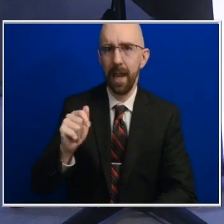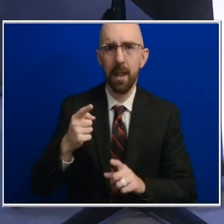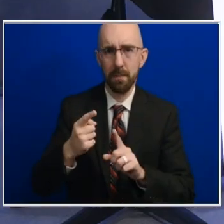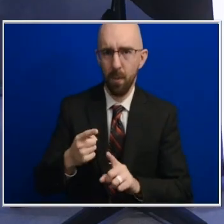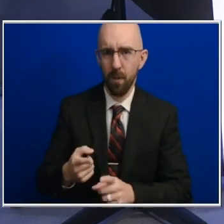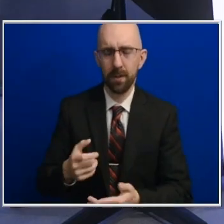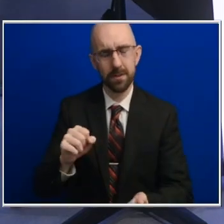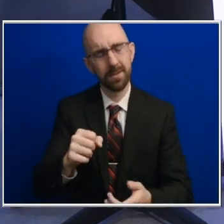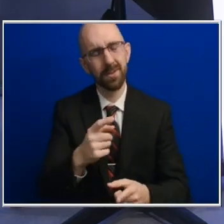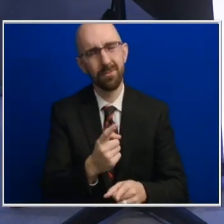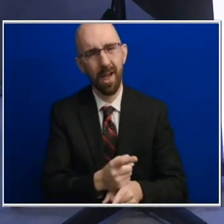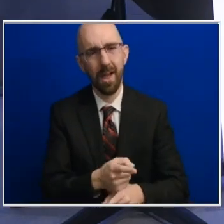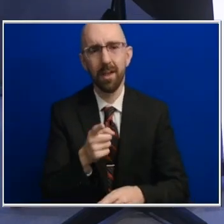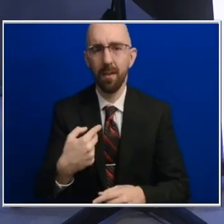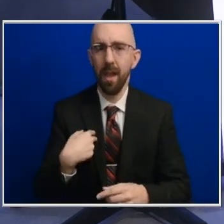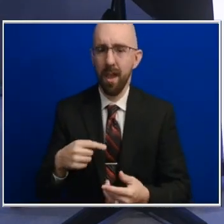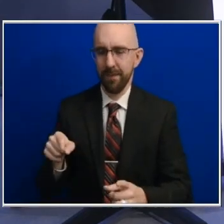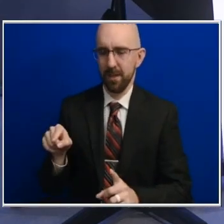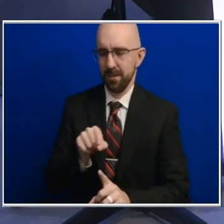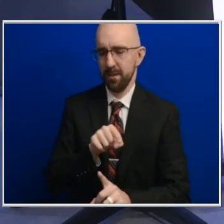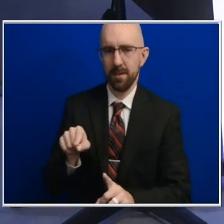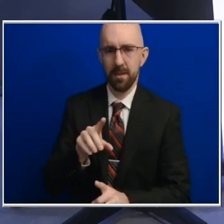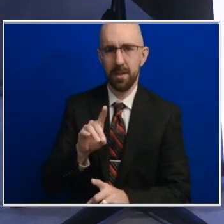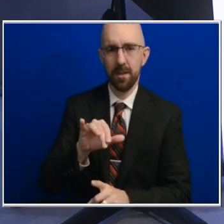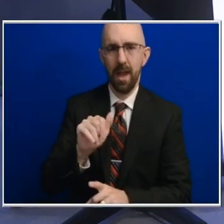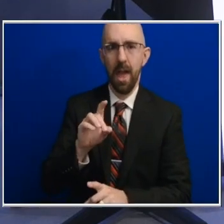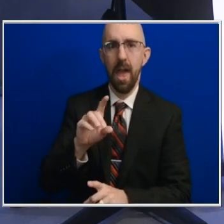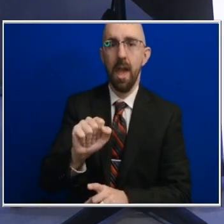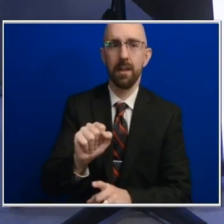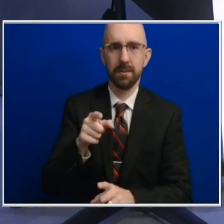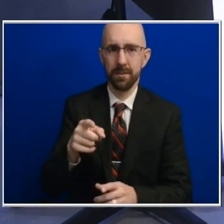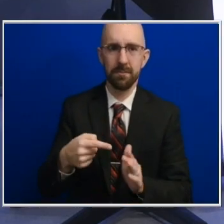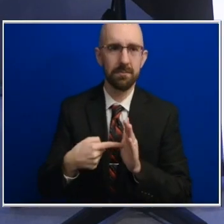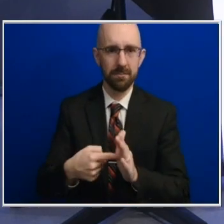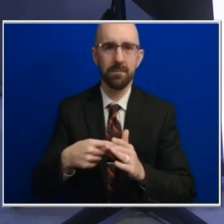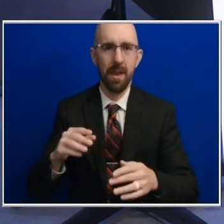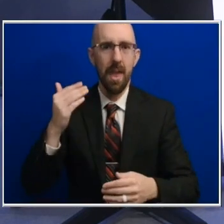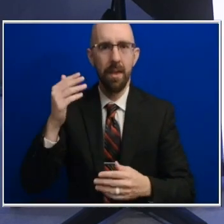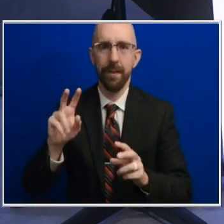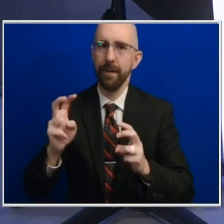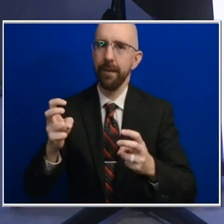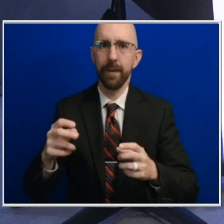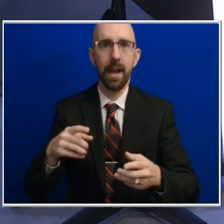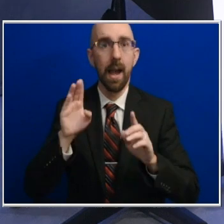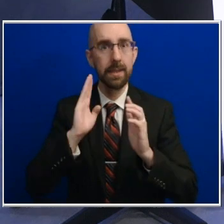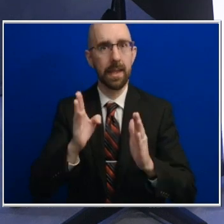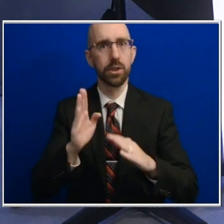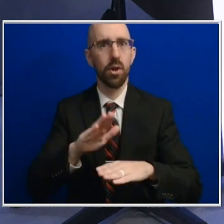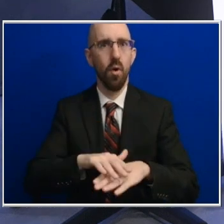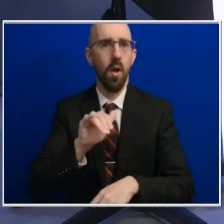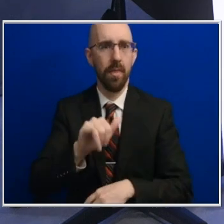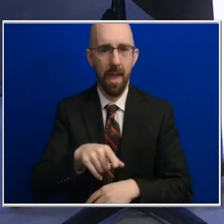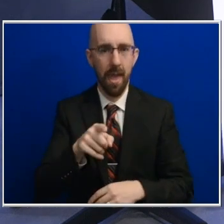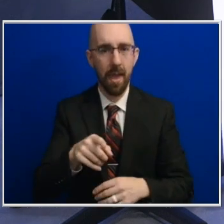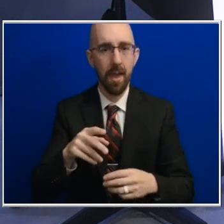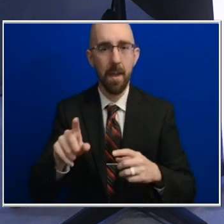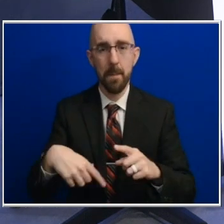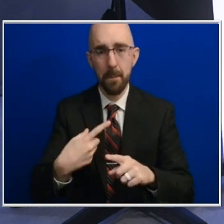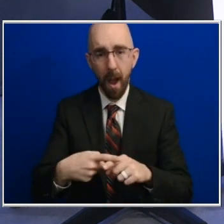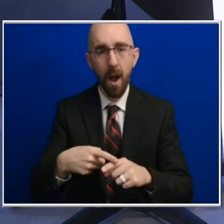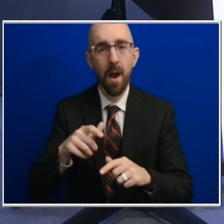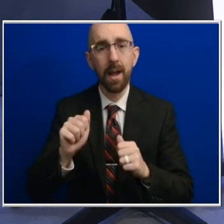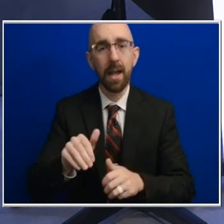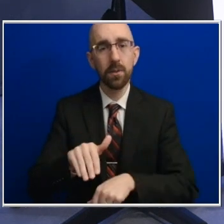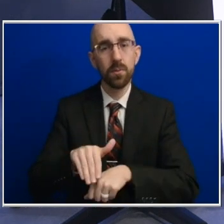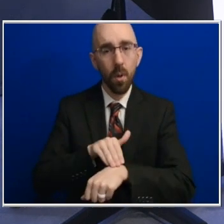that has generated headlines. I think one of the folks we interviewed there kind of talked about a little bit around it. And those headlines have claimed it can slow down or